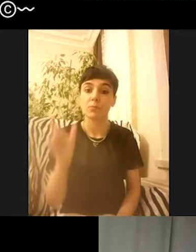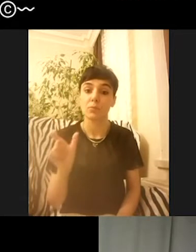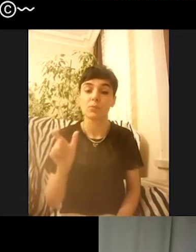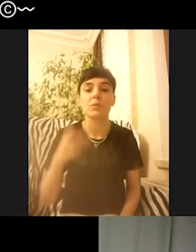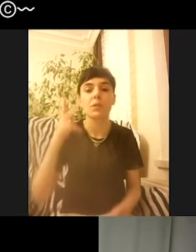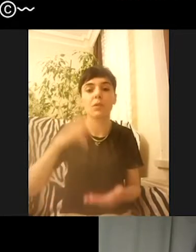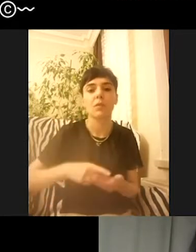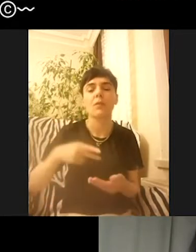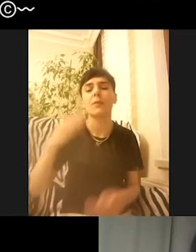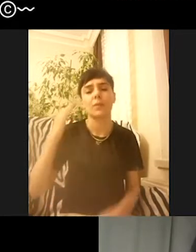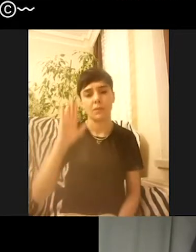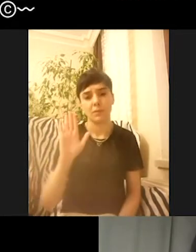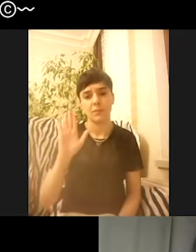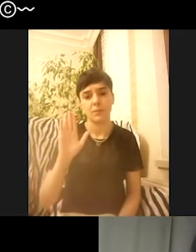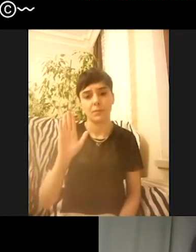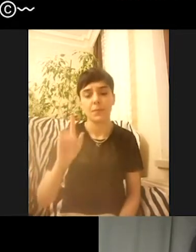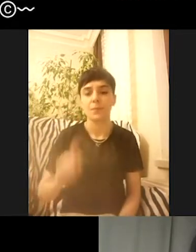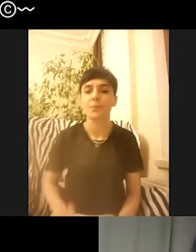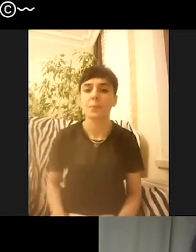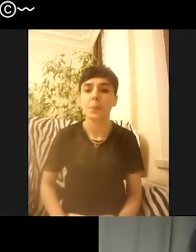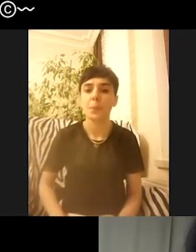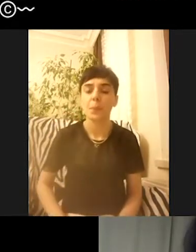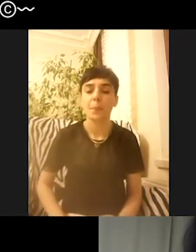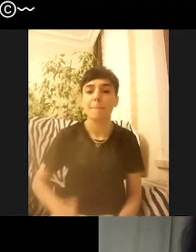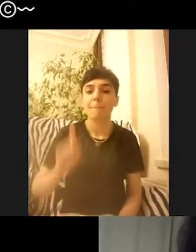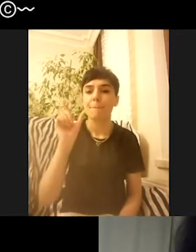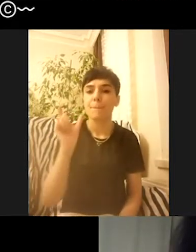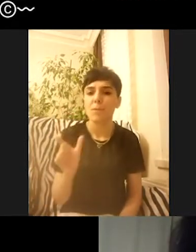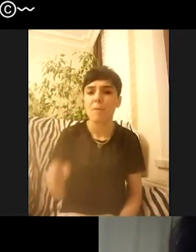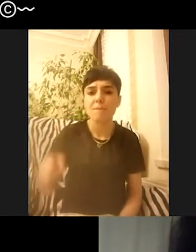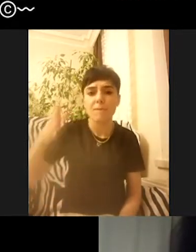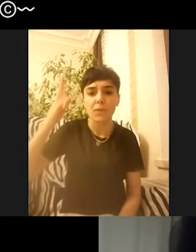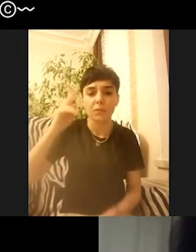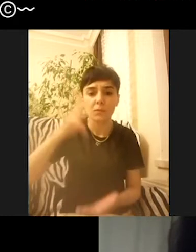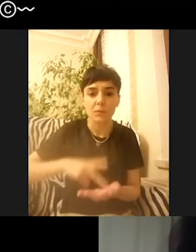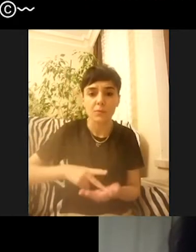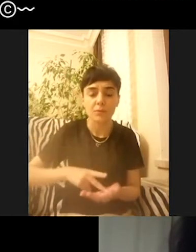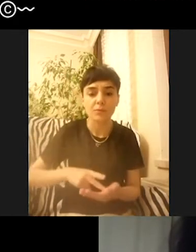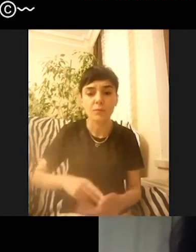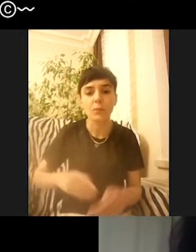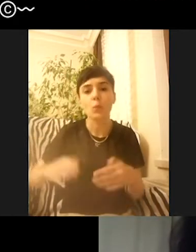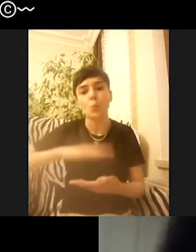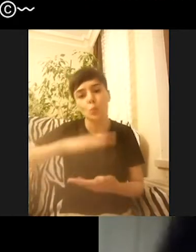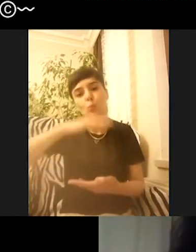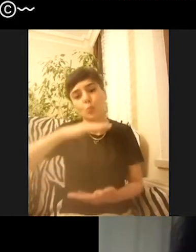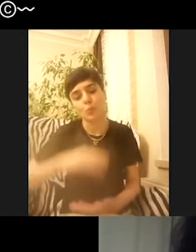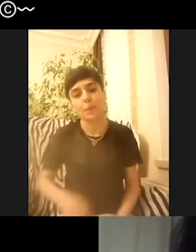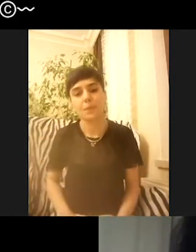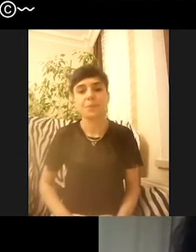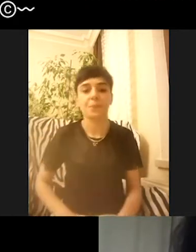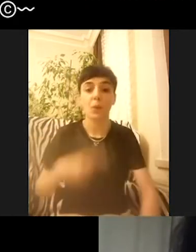day. So this is the story of the right to organization. They always try to close us, not just even